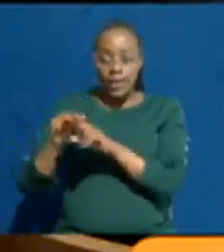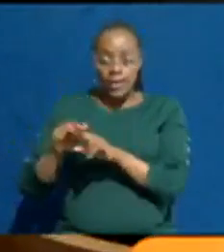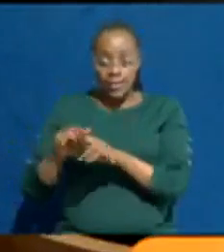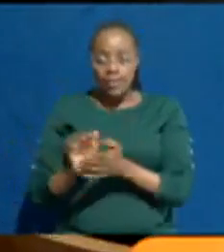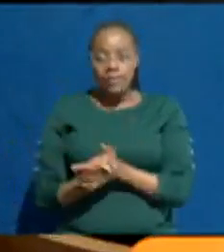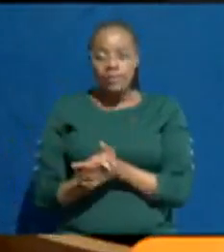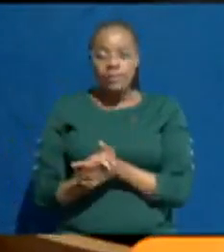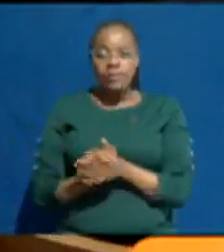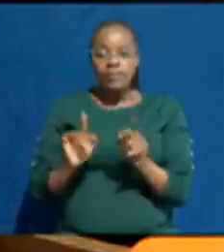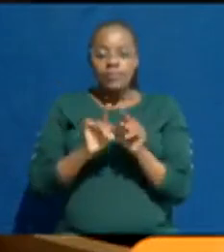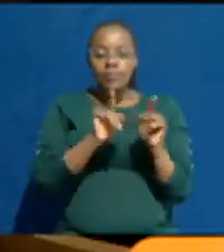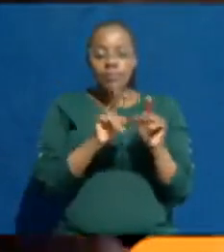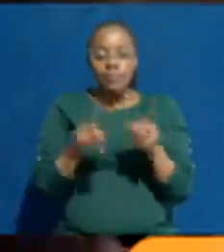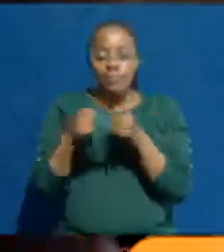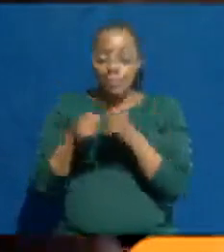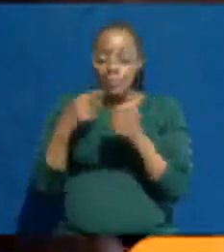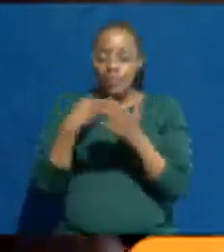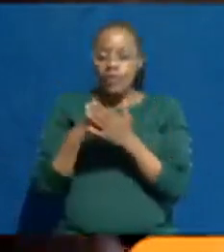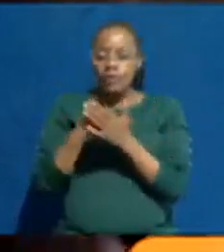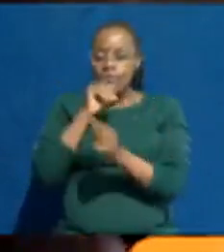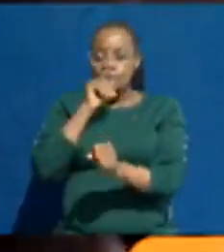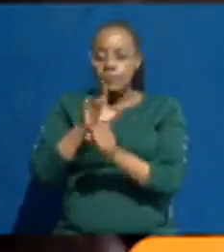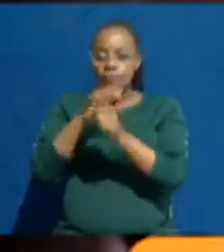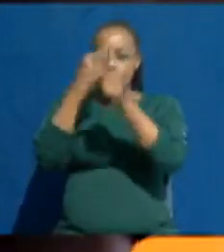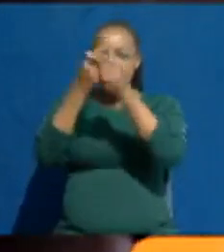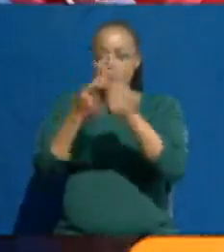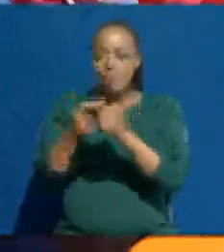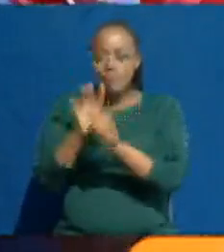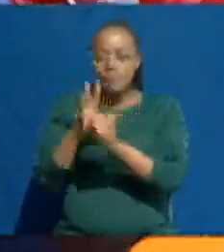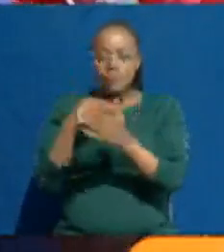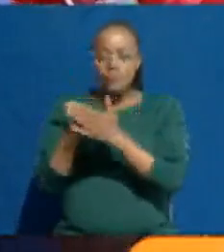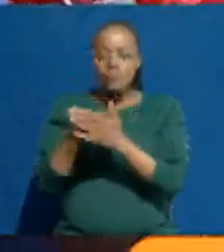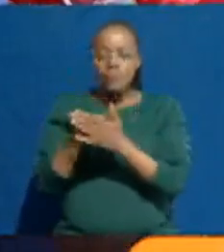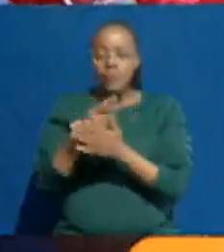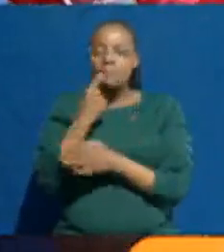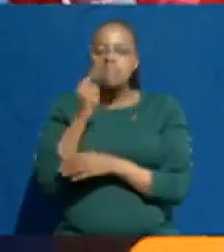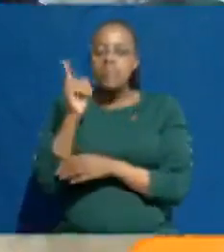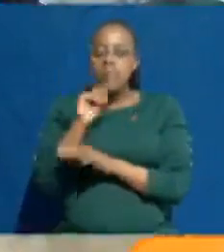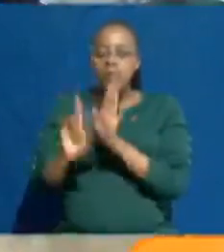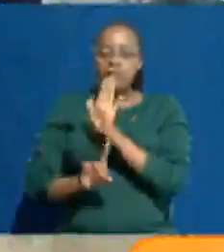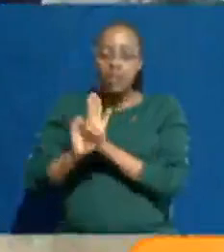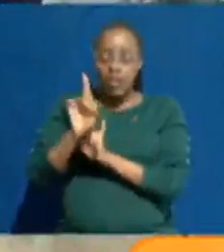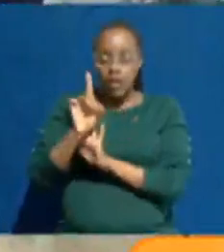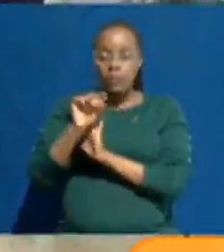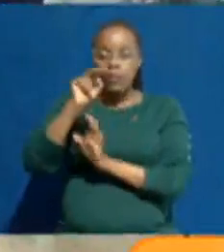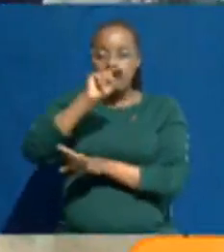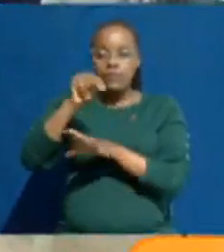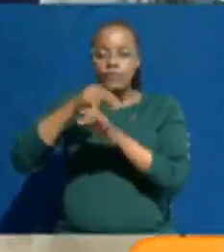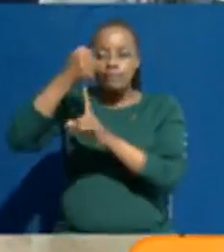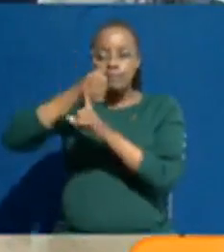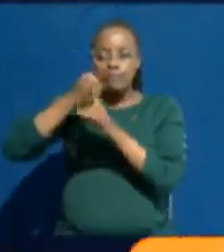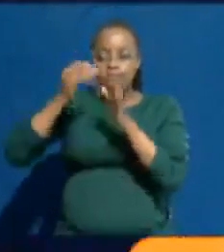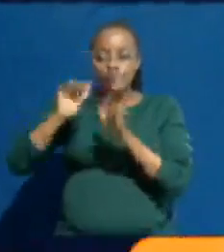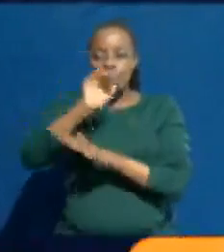But even as loss and damage financing pledges amounting to billions have been made by developed nations, activists are calling